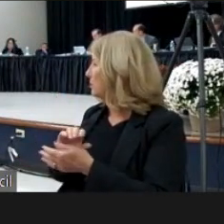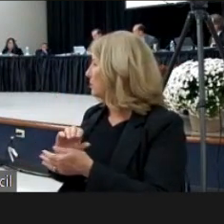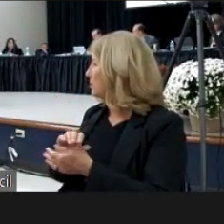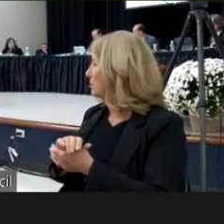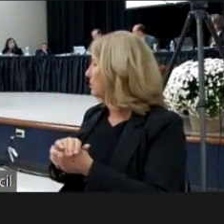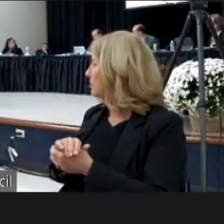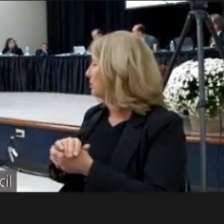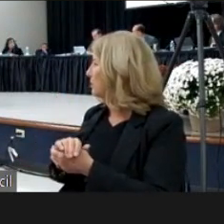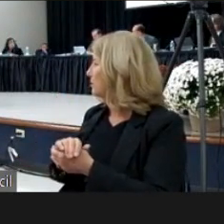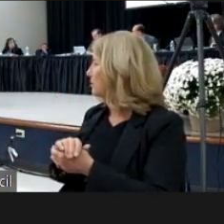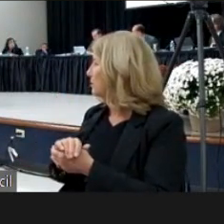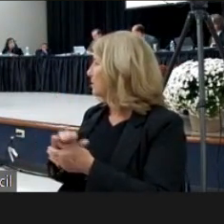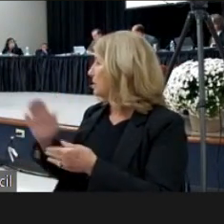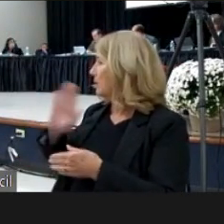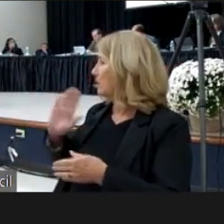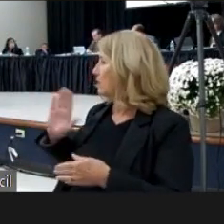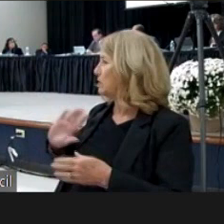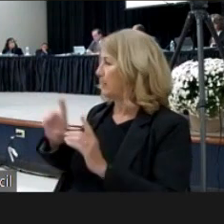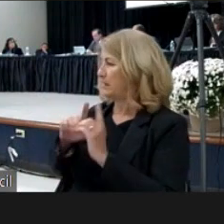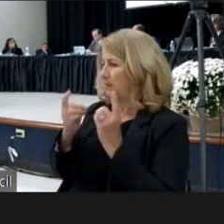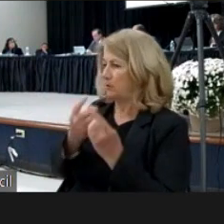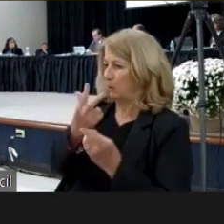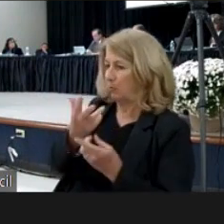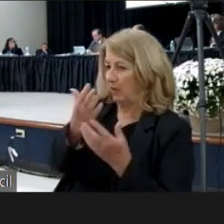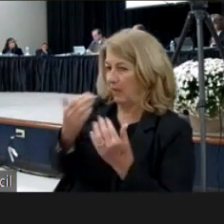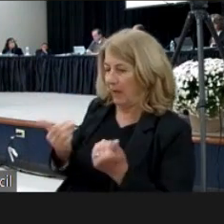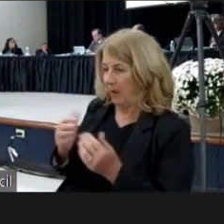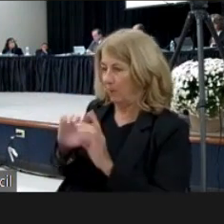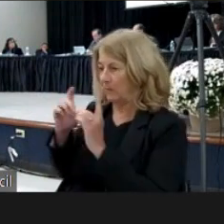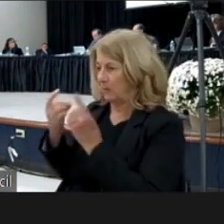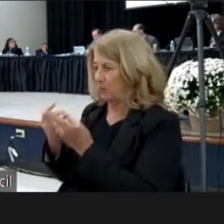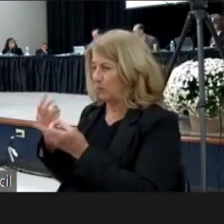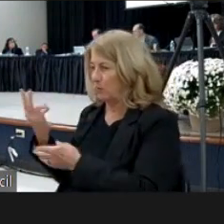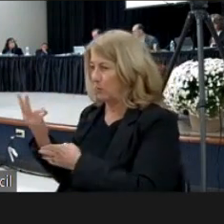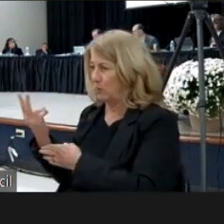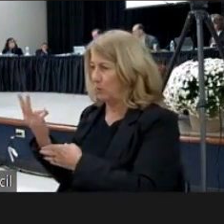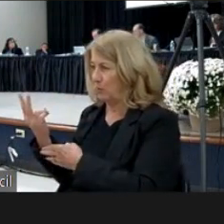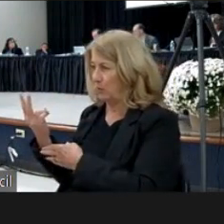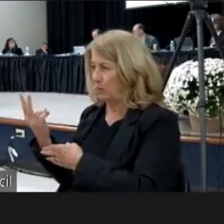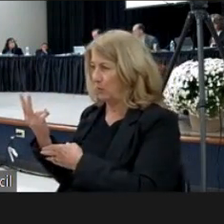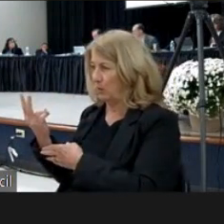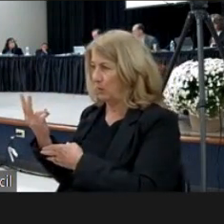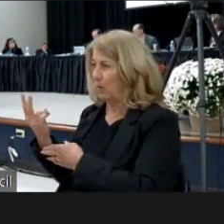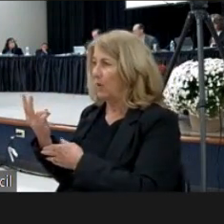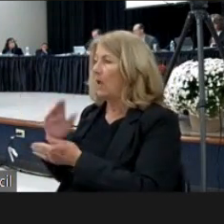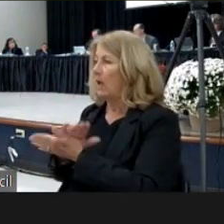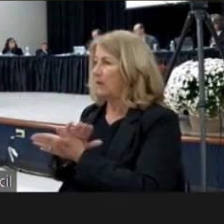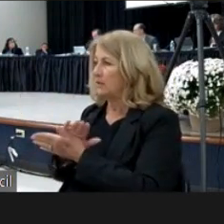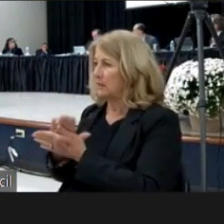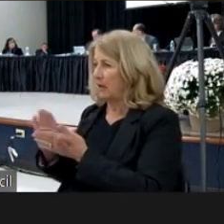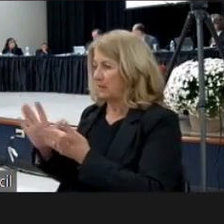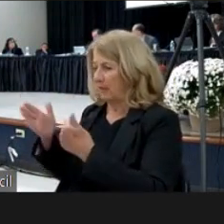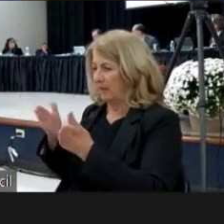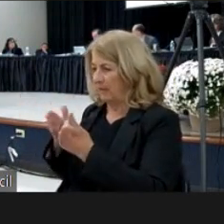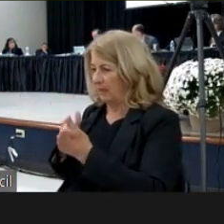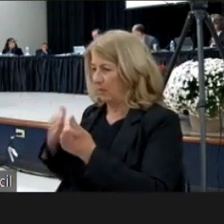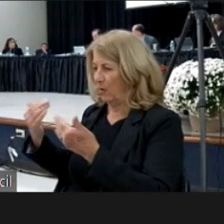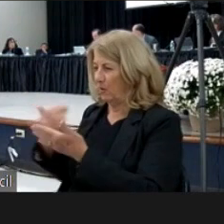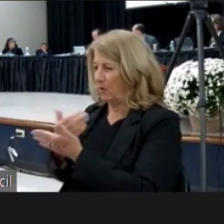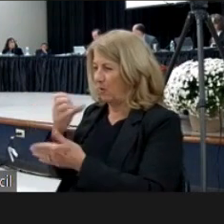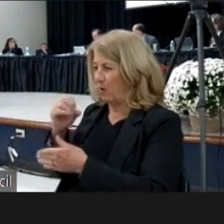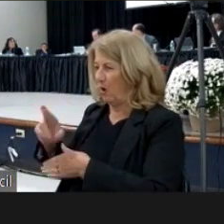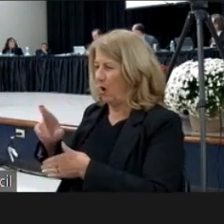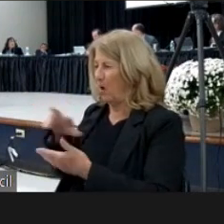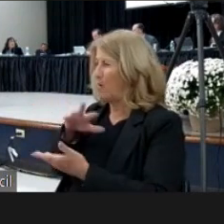is used to be in District 3, now in District 2, and kind of nicely near the new car wash corridor that we're developing. That's